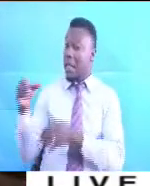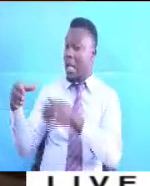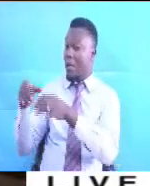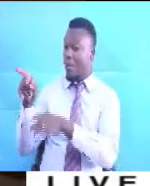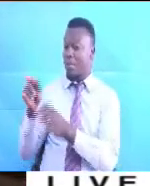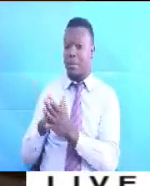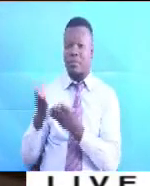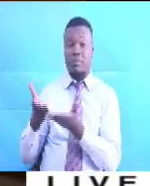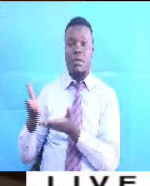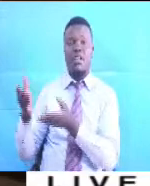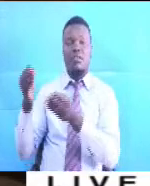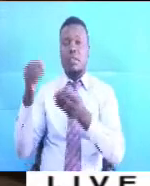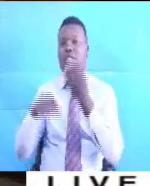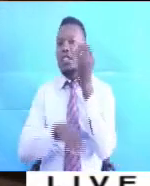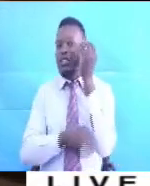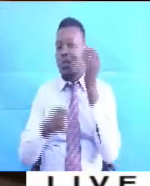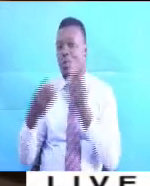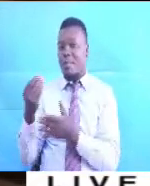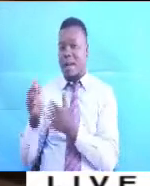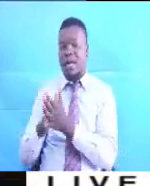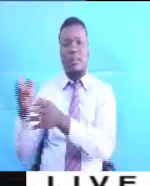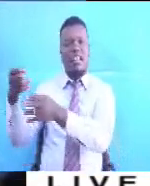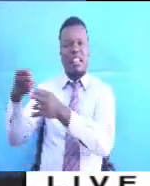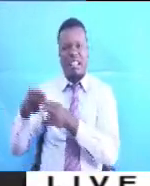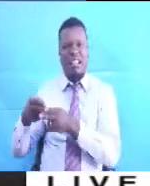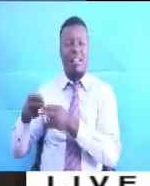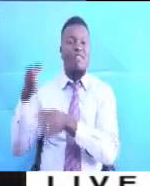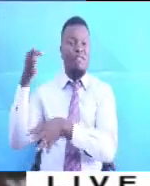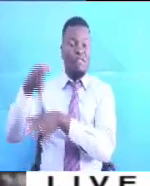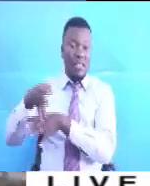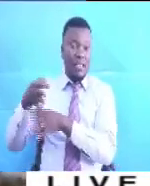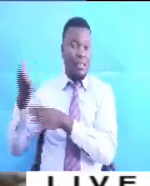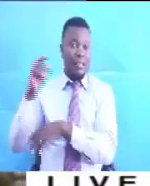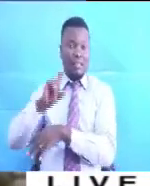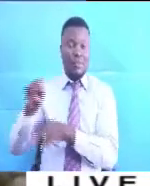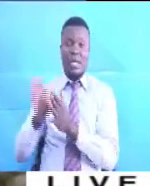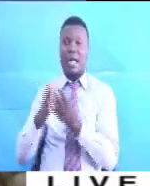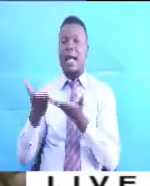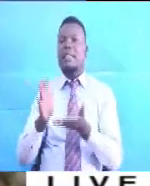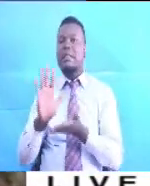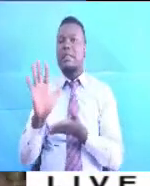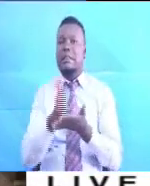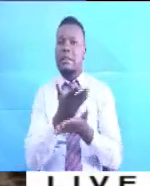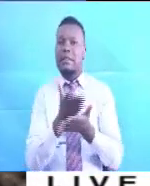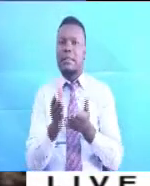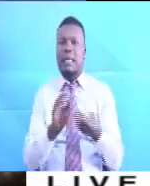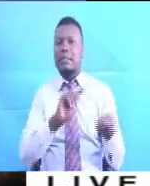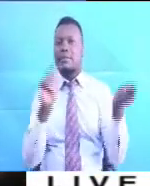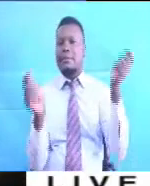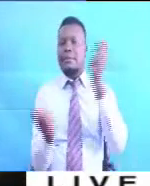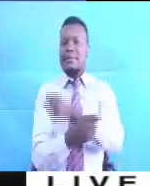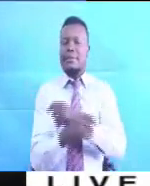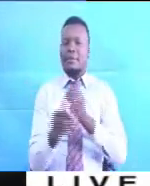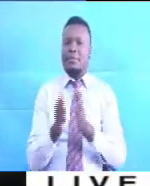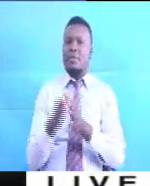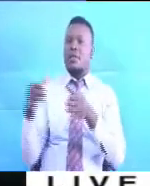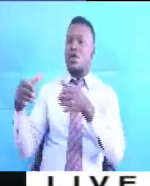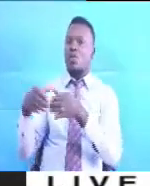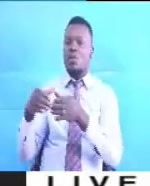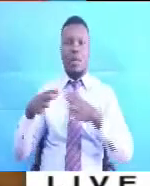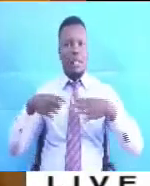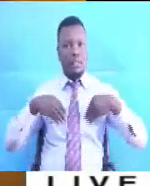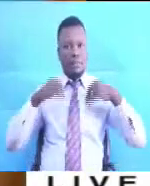stock manipulation and financial fraud last week, sending its shares into a sharp fall. The group has denied